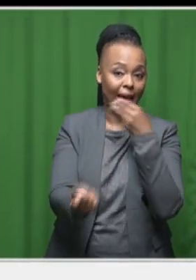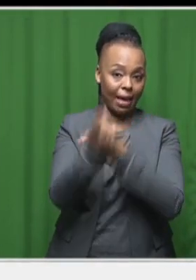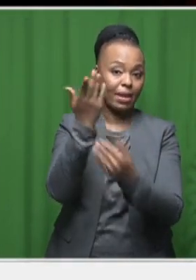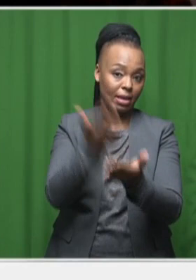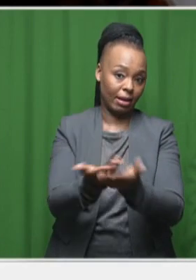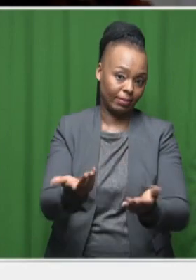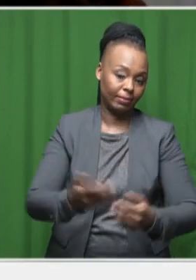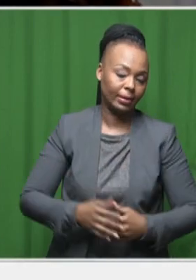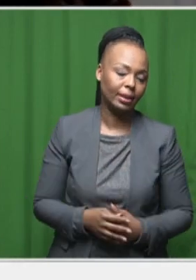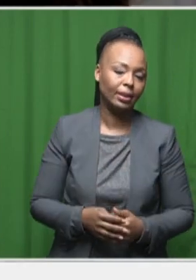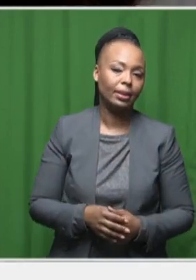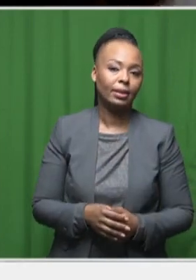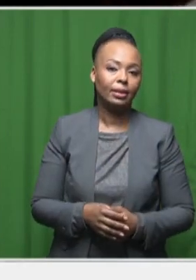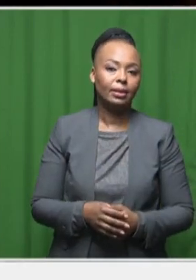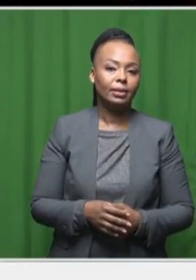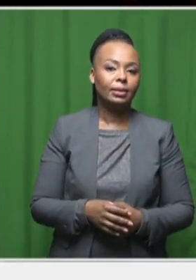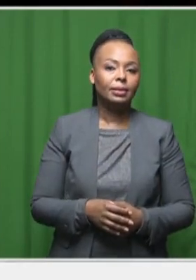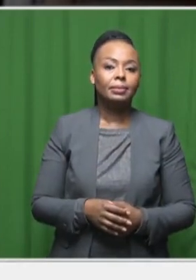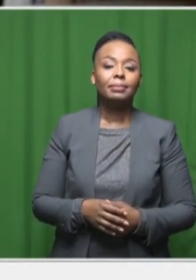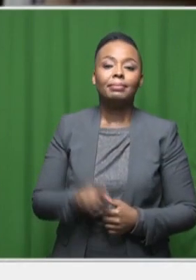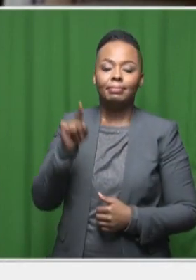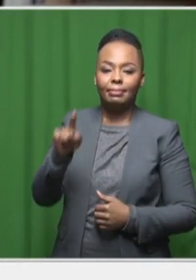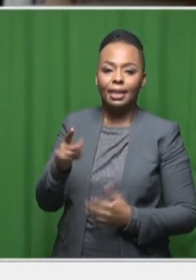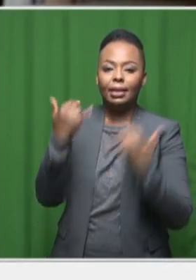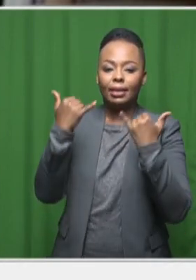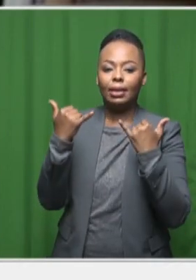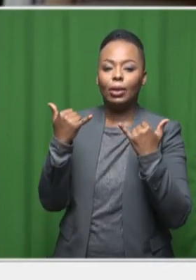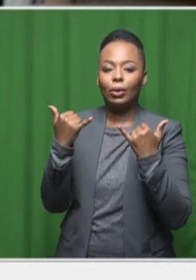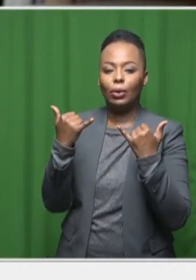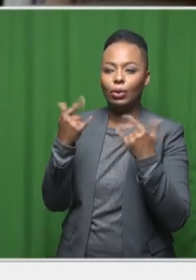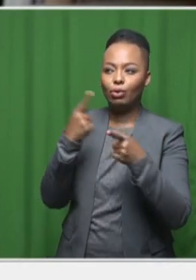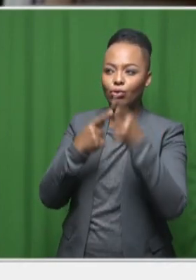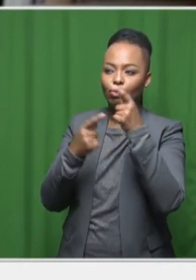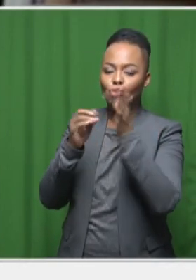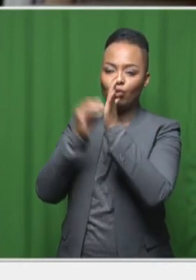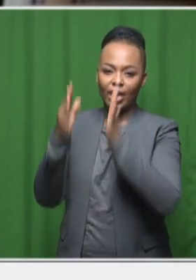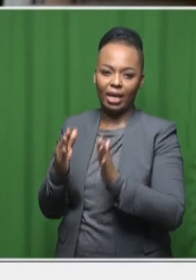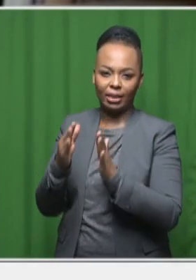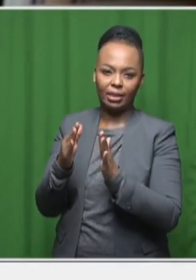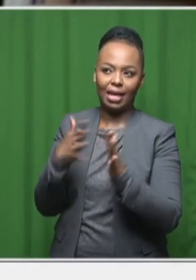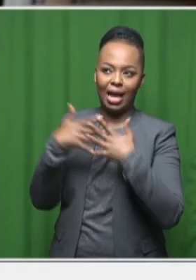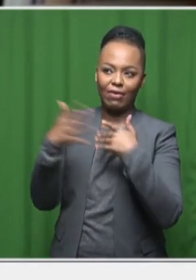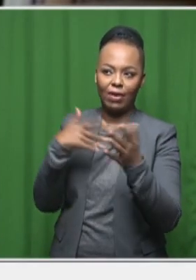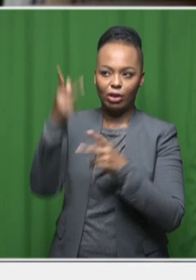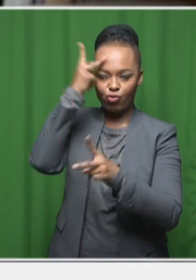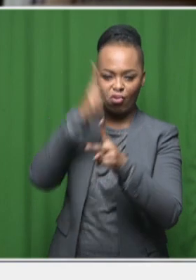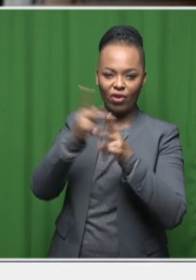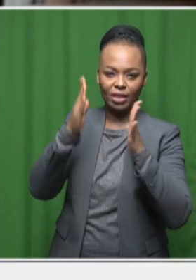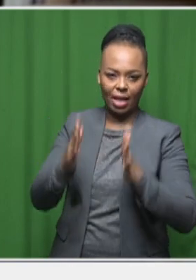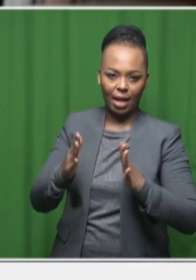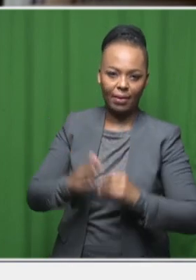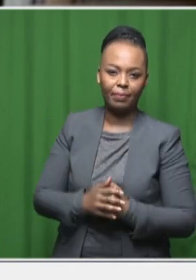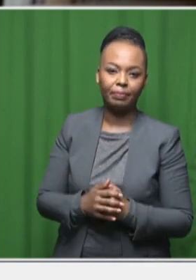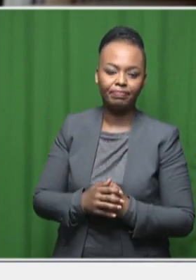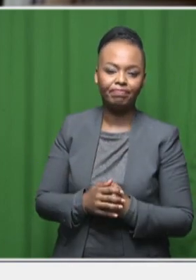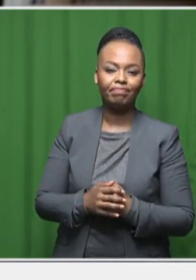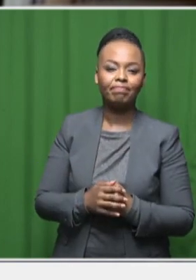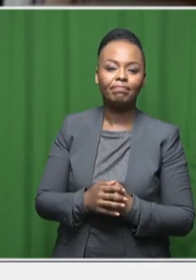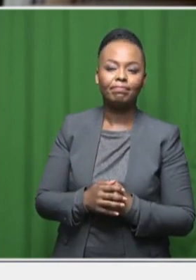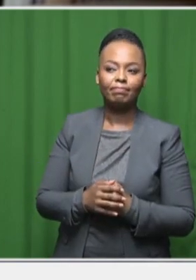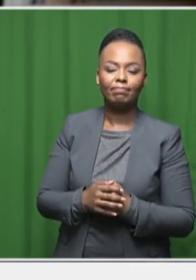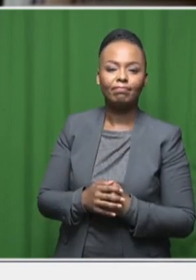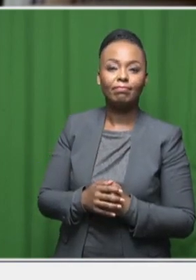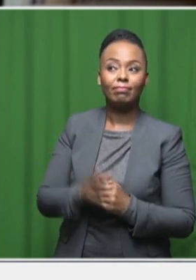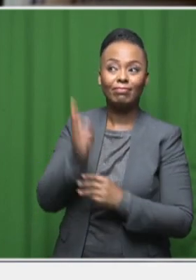encounter. We are training student affairs professionals, so get them to get